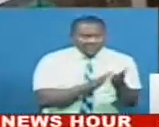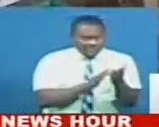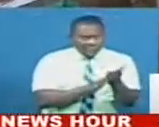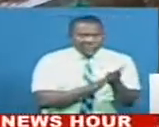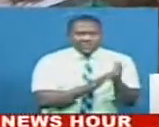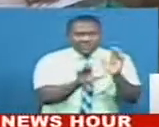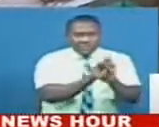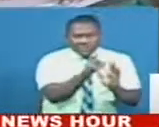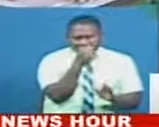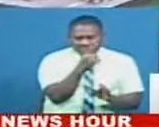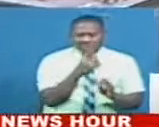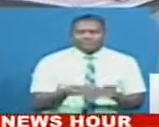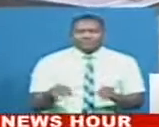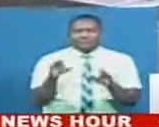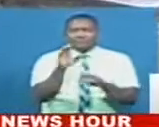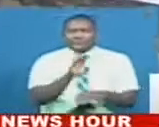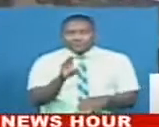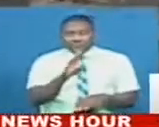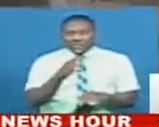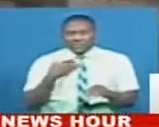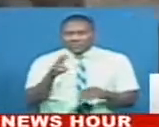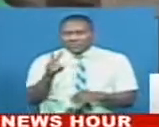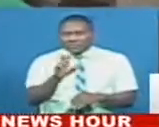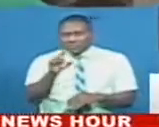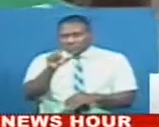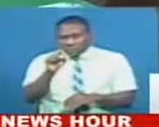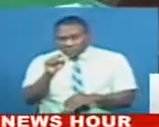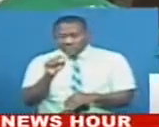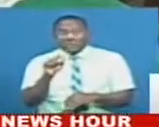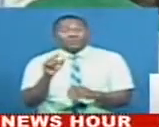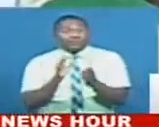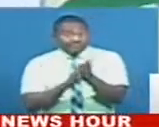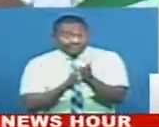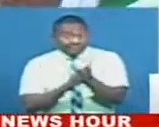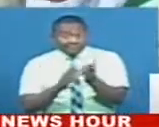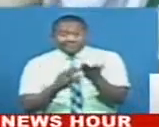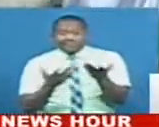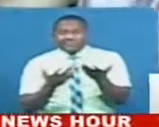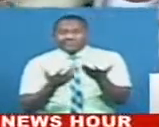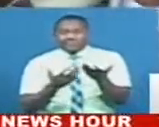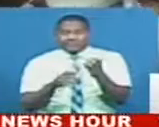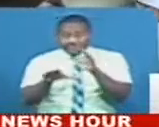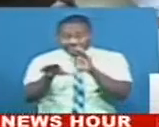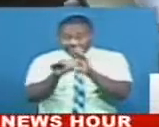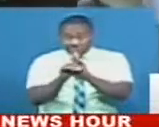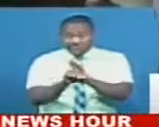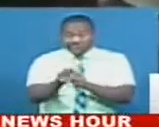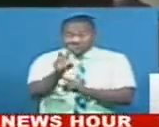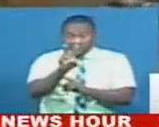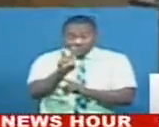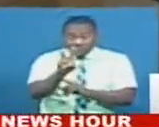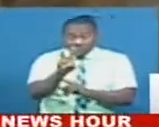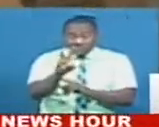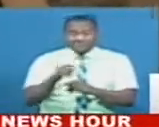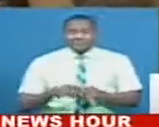under it. Category B has 220 schools, and a candidate has the opportunity to choose 2 schools from this